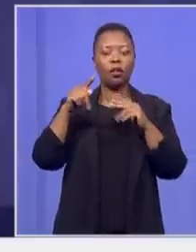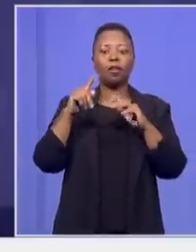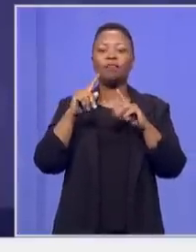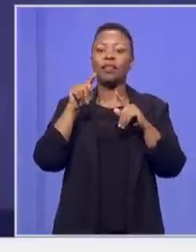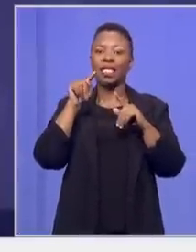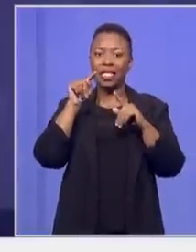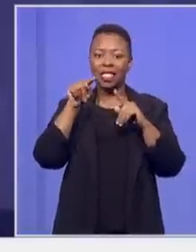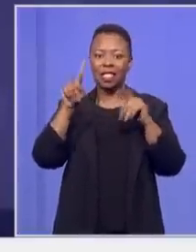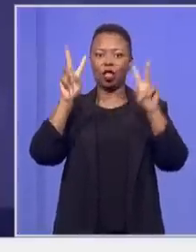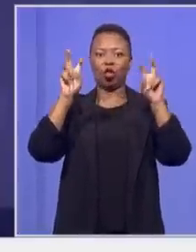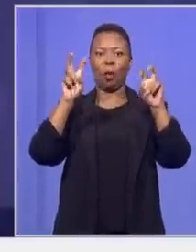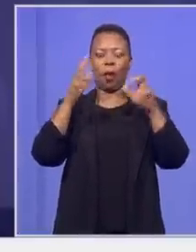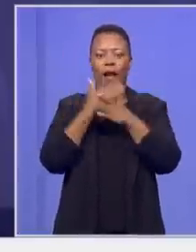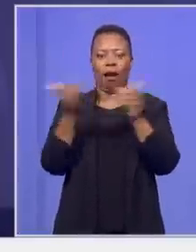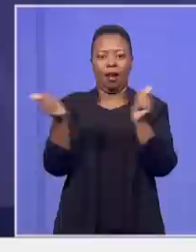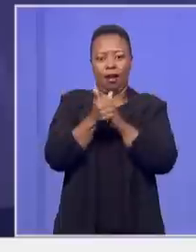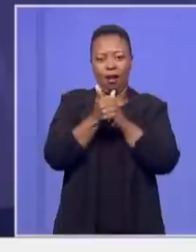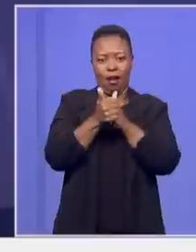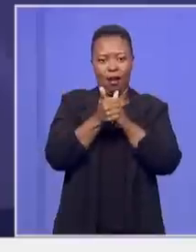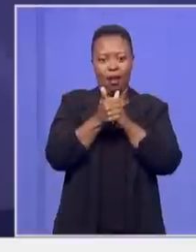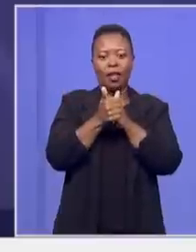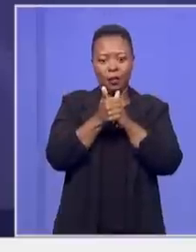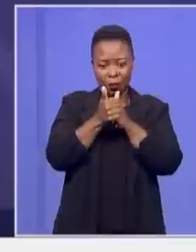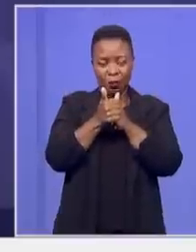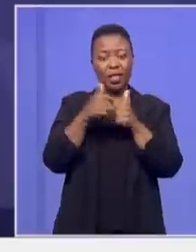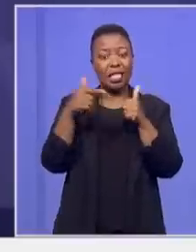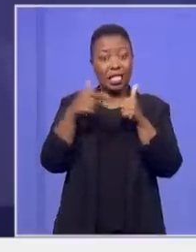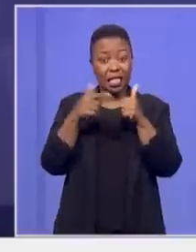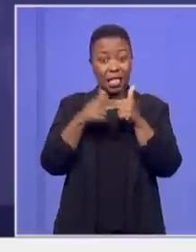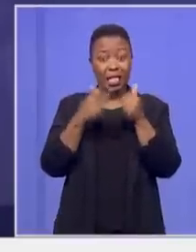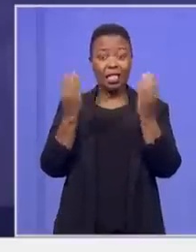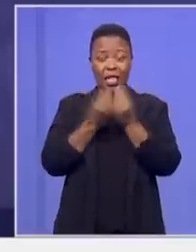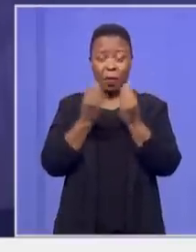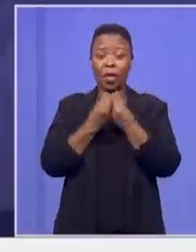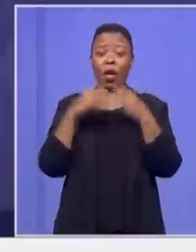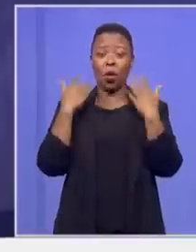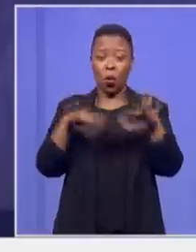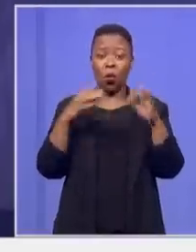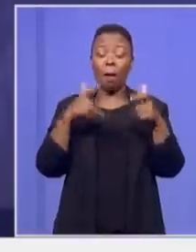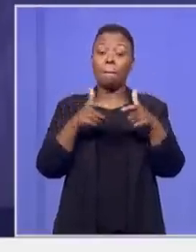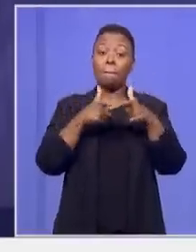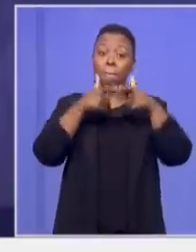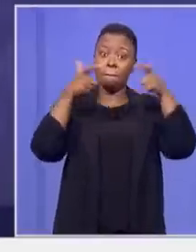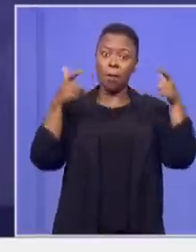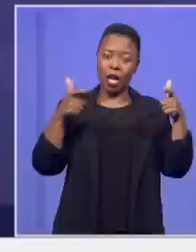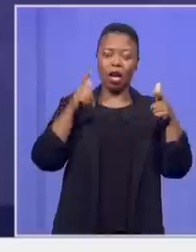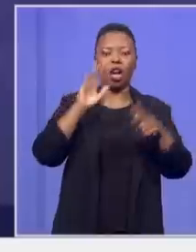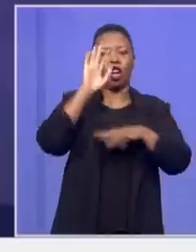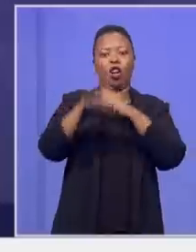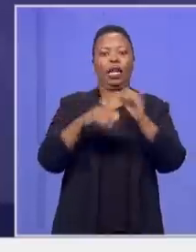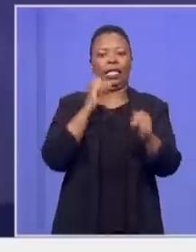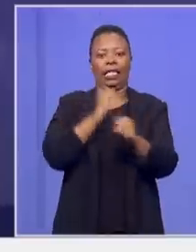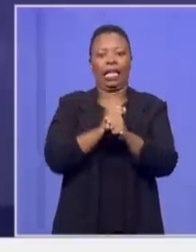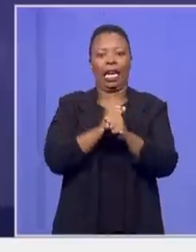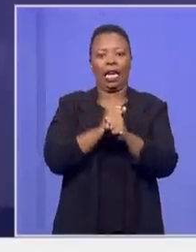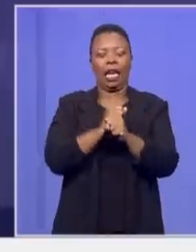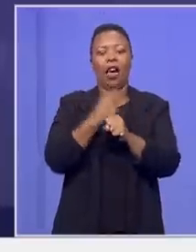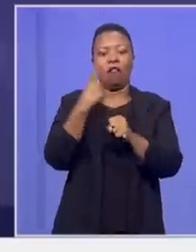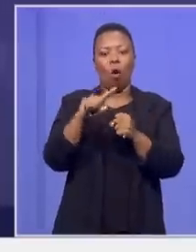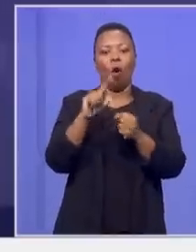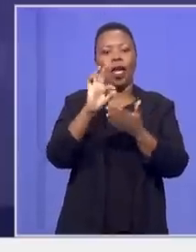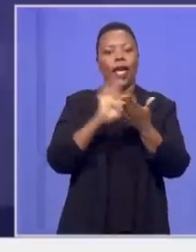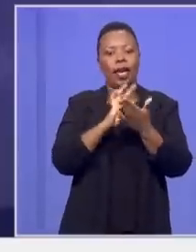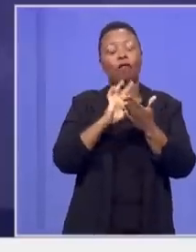coalitions. Because this is something that's certainly going to be a big part of our election story next year. And the events of